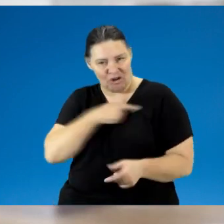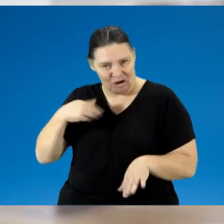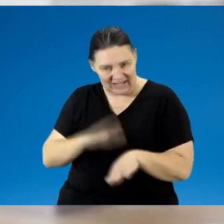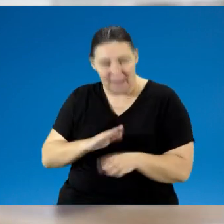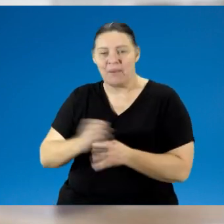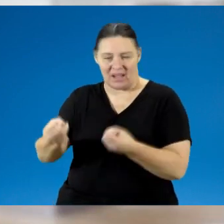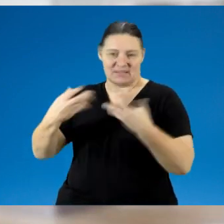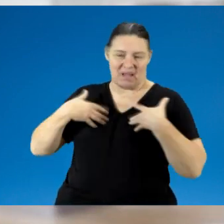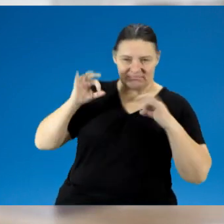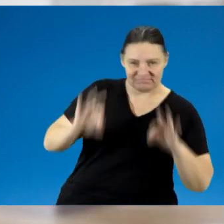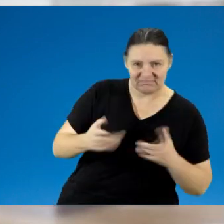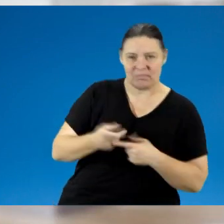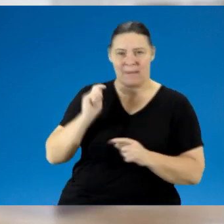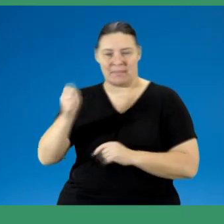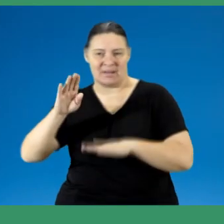with suppliers.